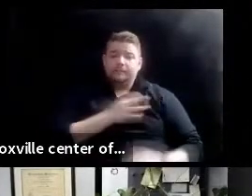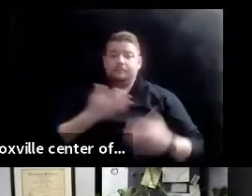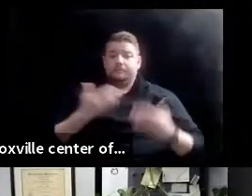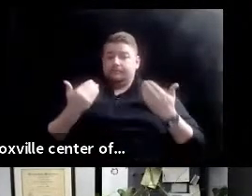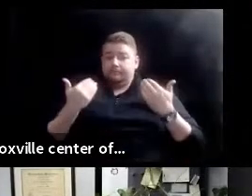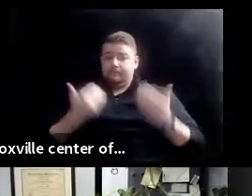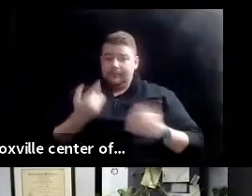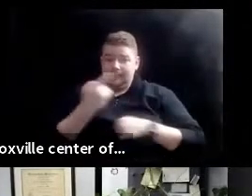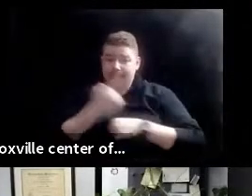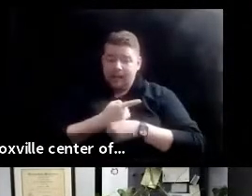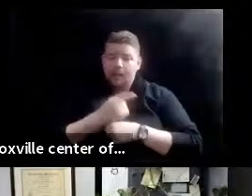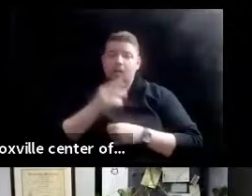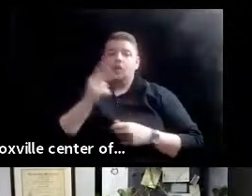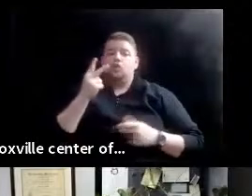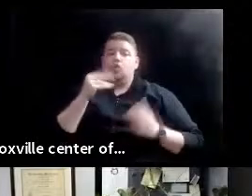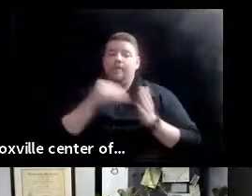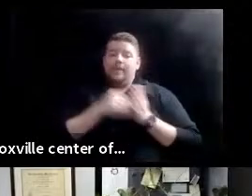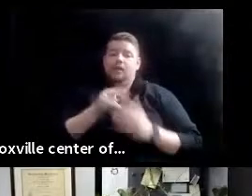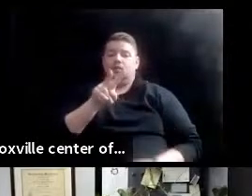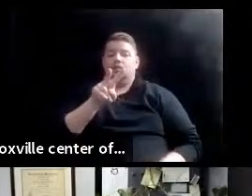today,